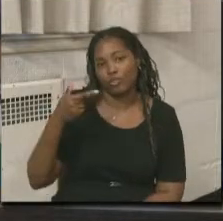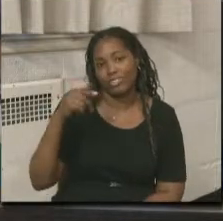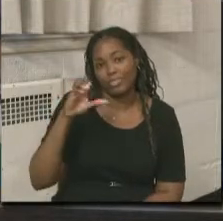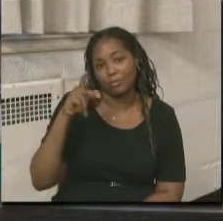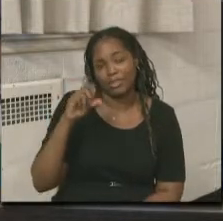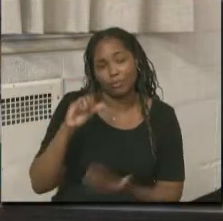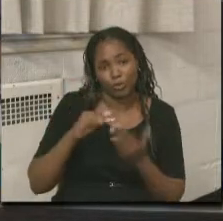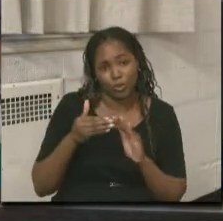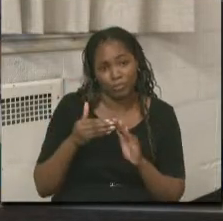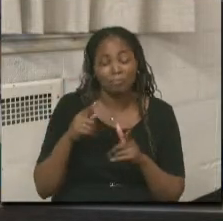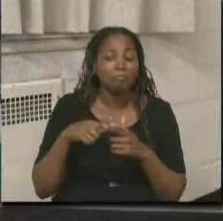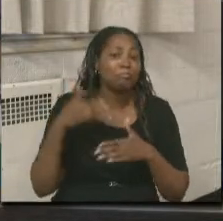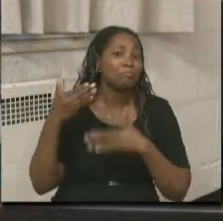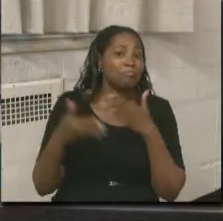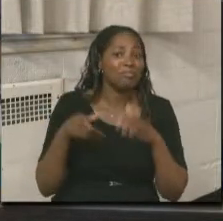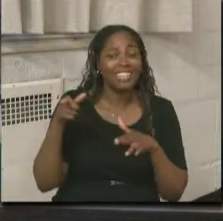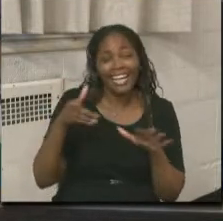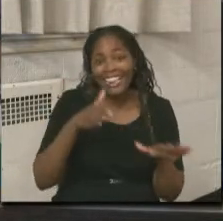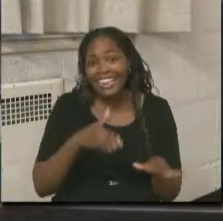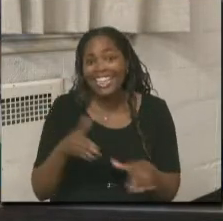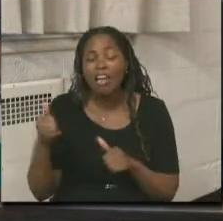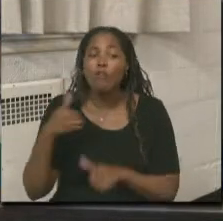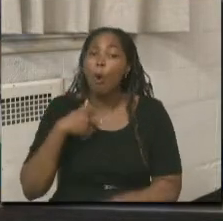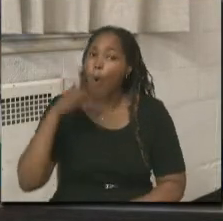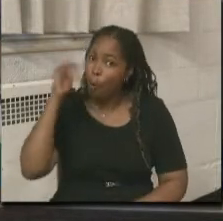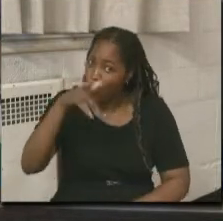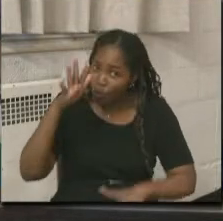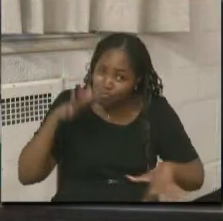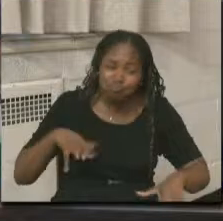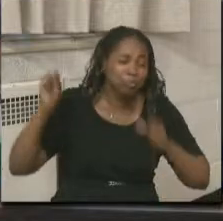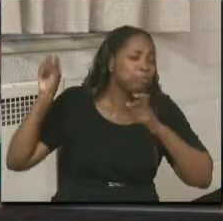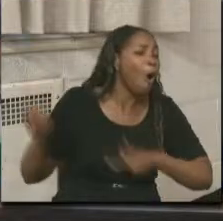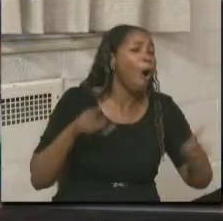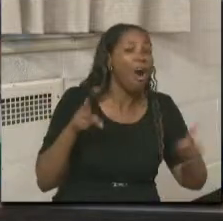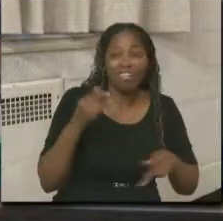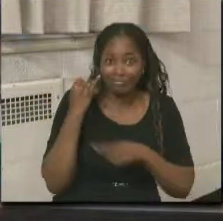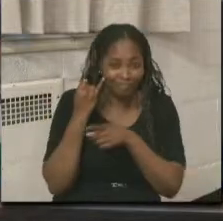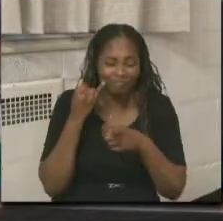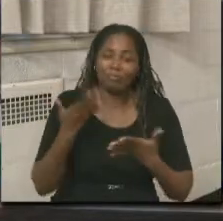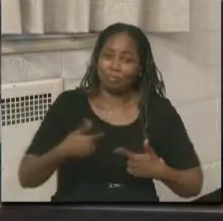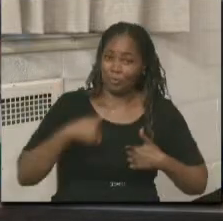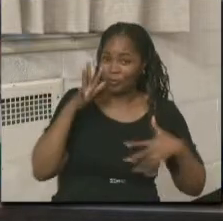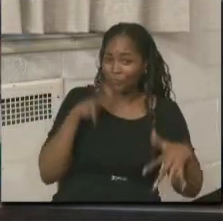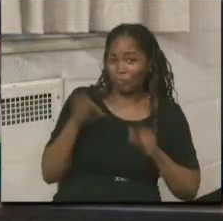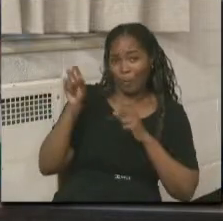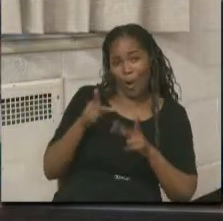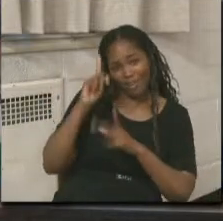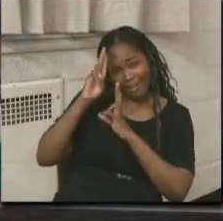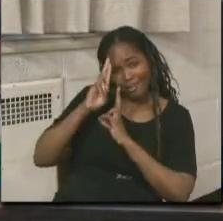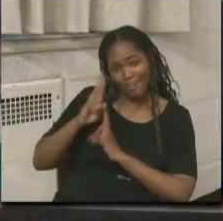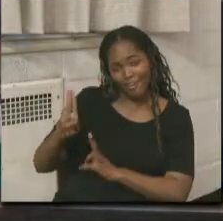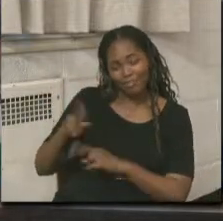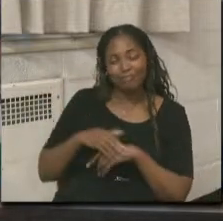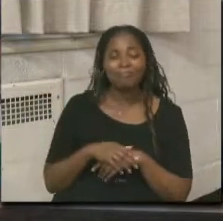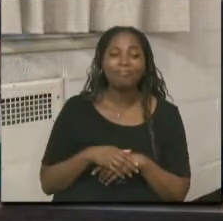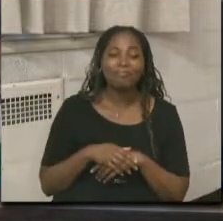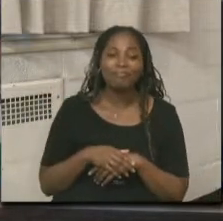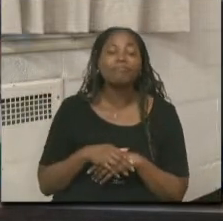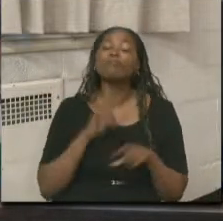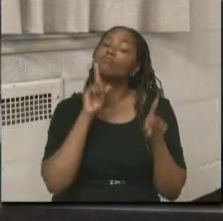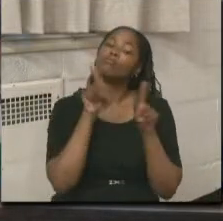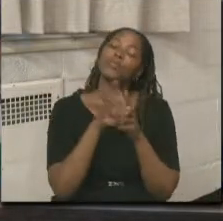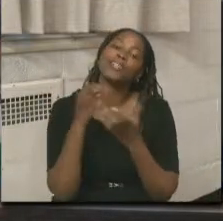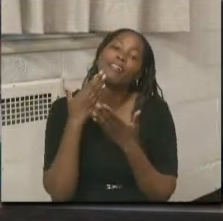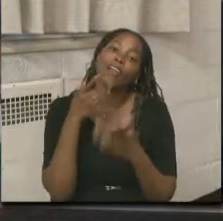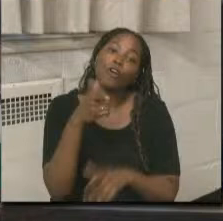I hope that there's a big party for him, or maybe I'll throw it myself. And I also want to thank the chief